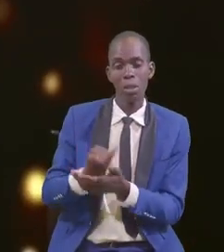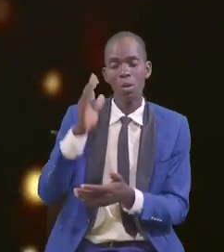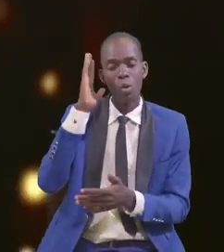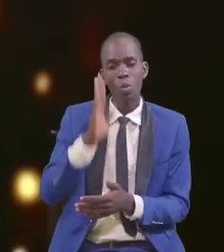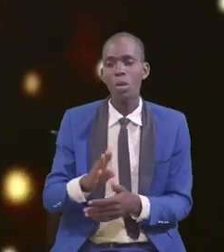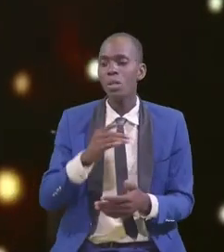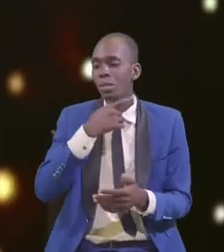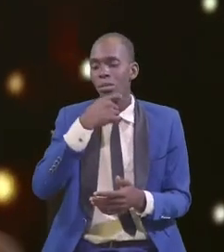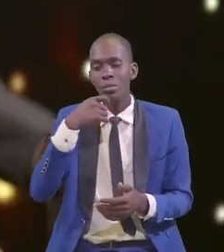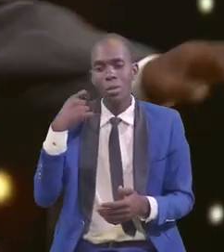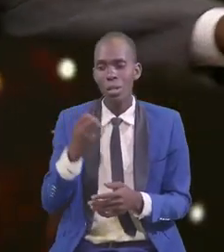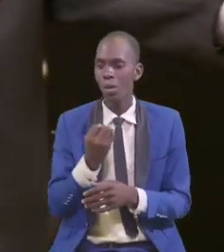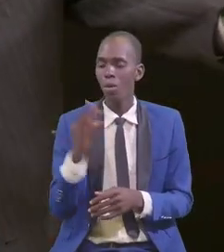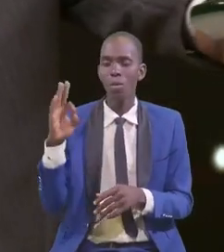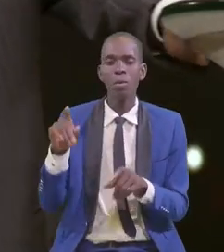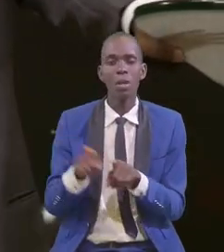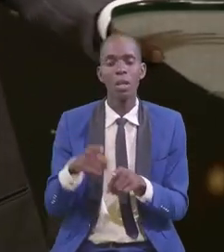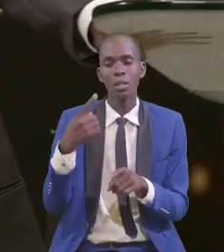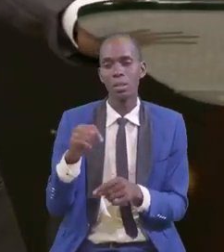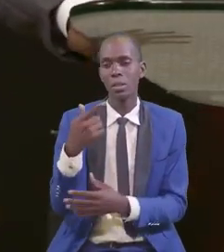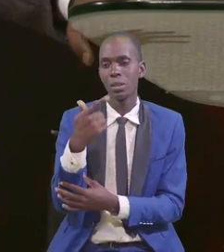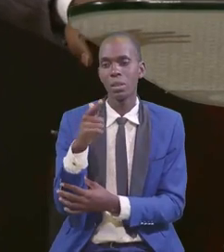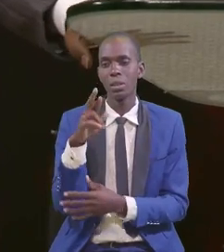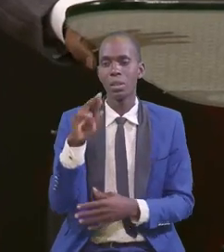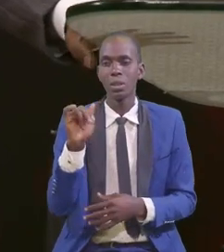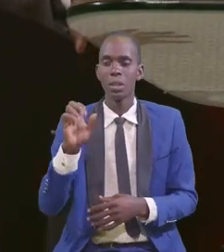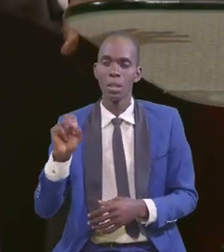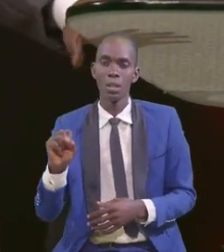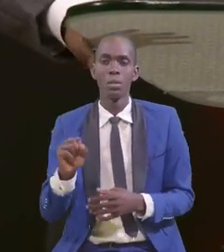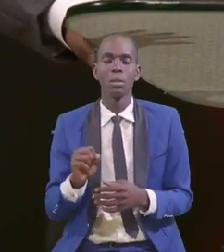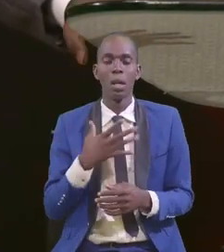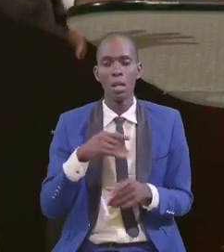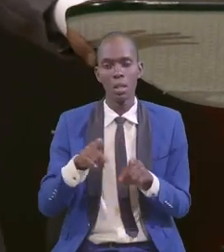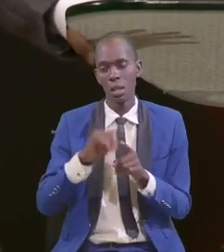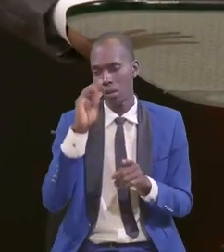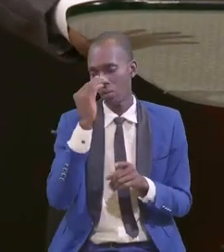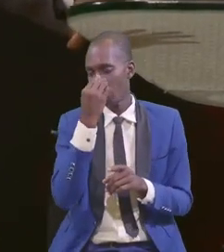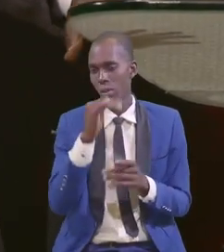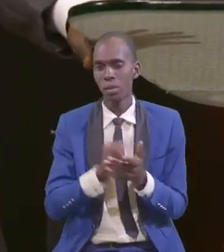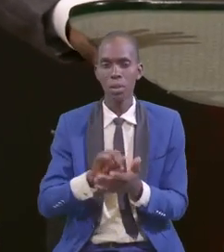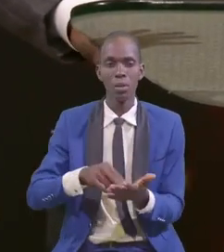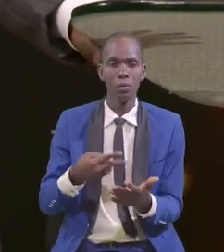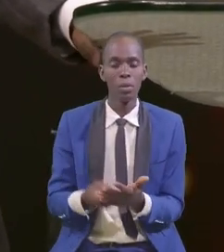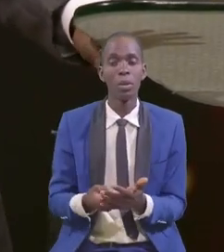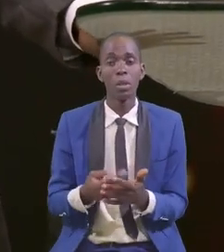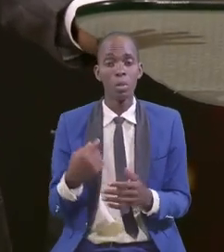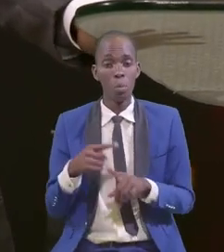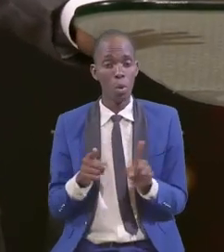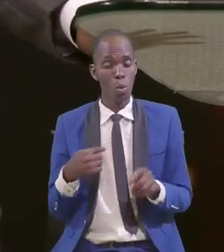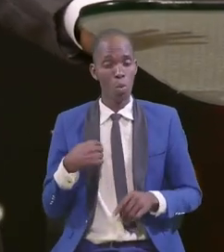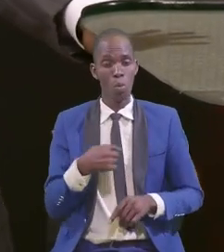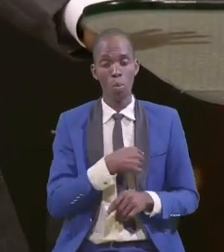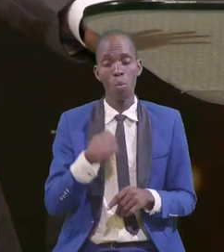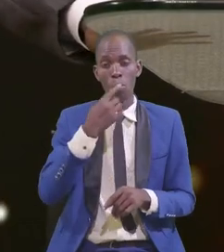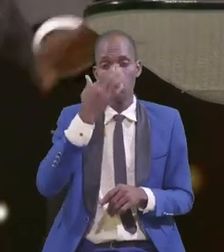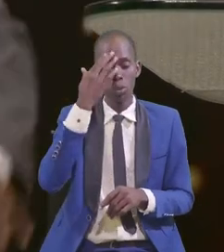flower that fades away. But we who know the Lord, and love the Lord and keep to